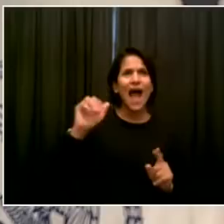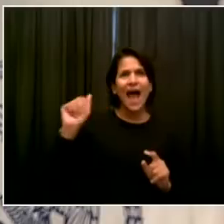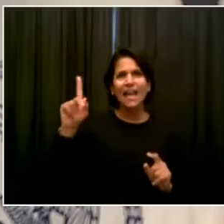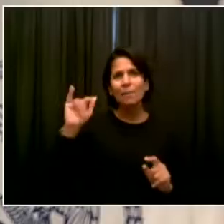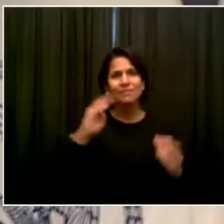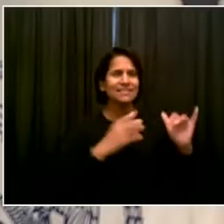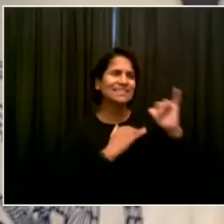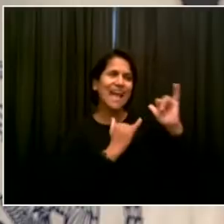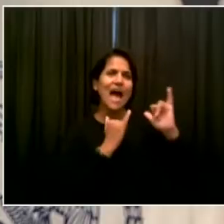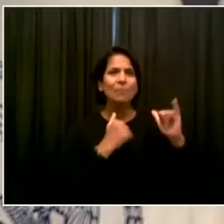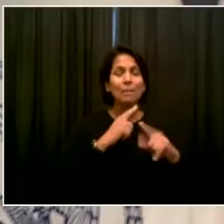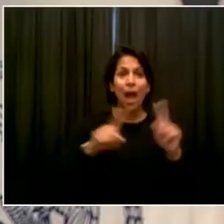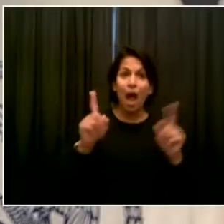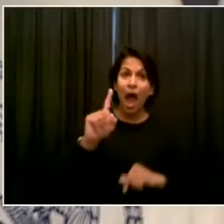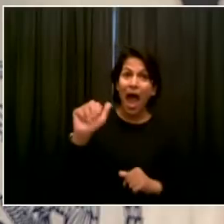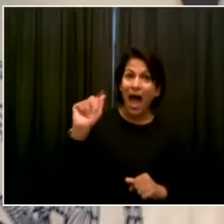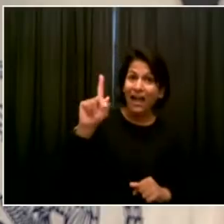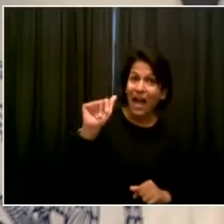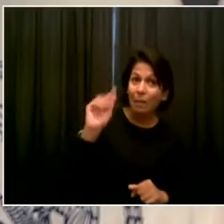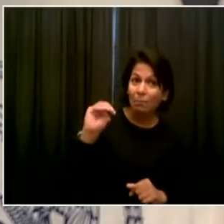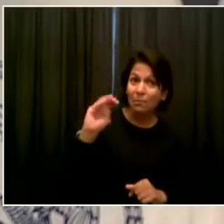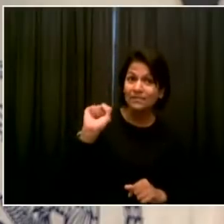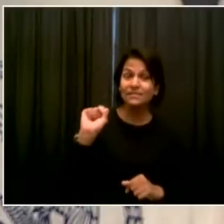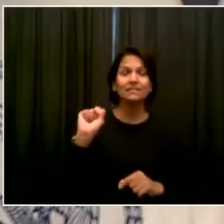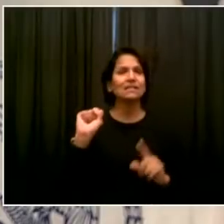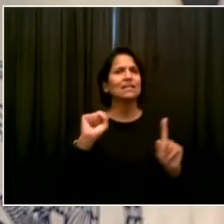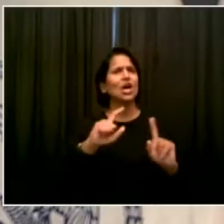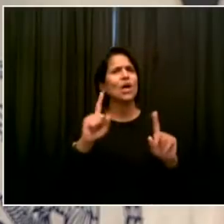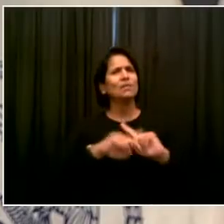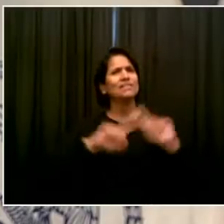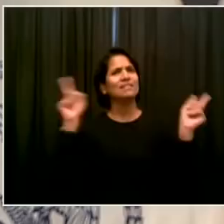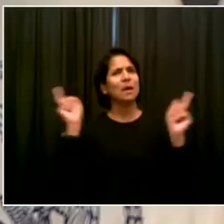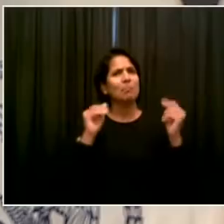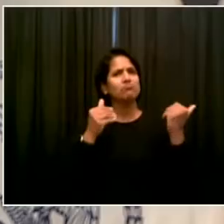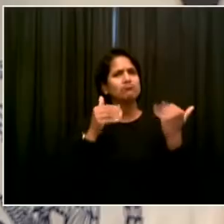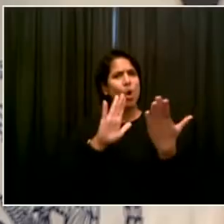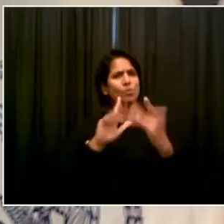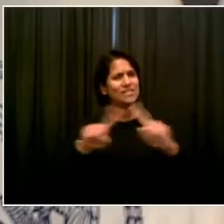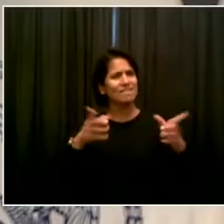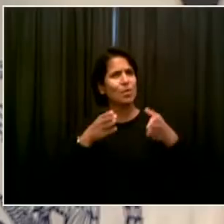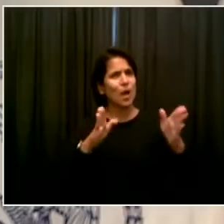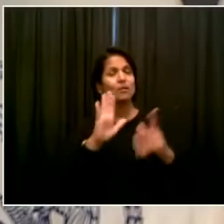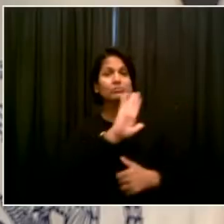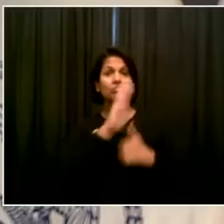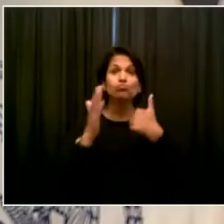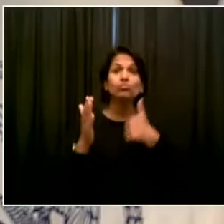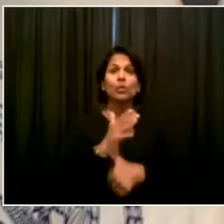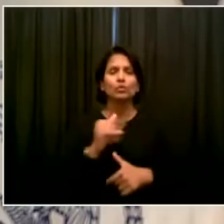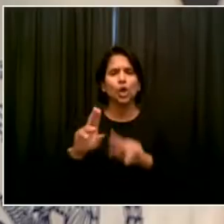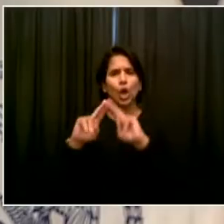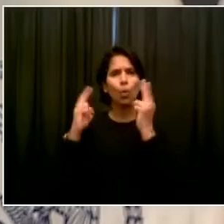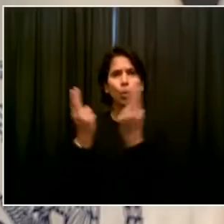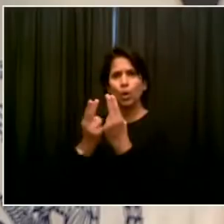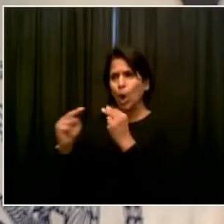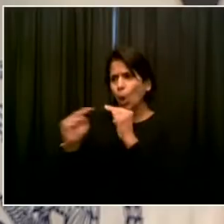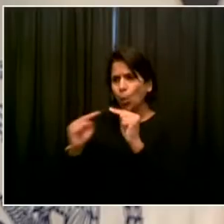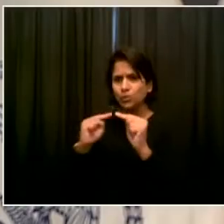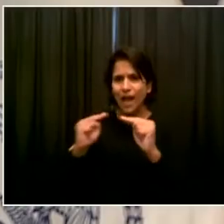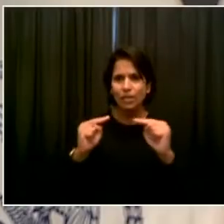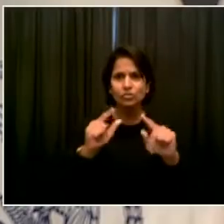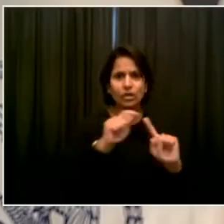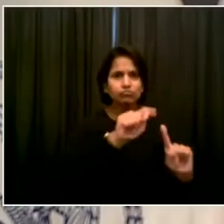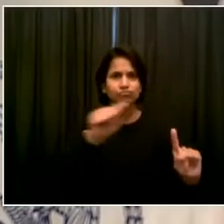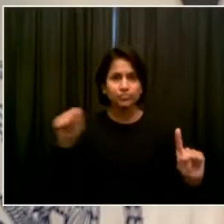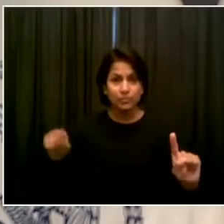before announcing requirements like the one today, then getting it dragged into litigation and other disputes. So why